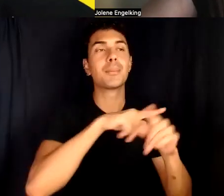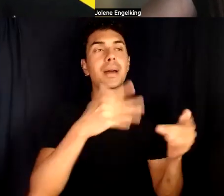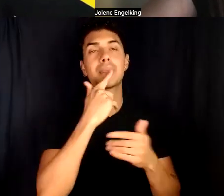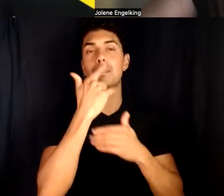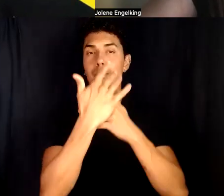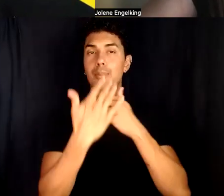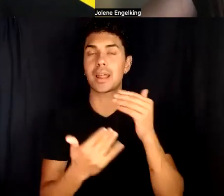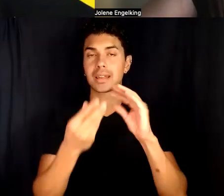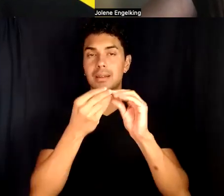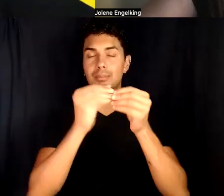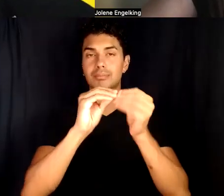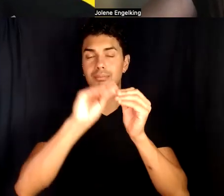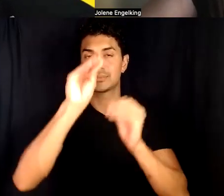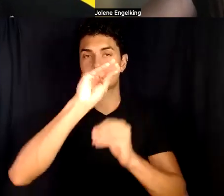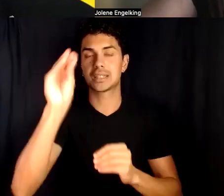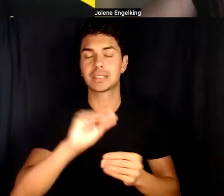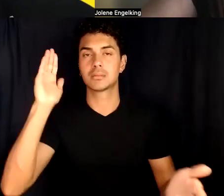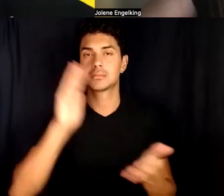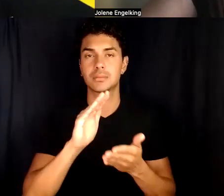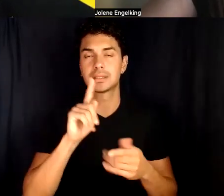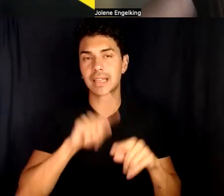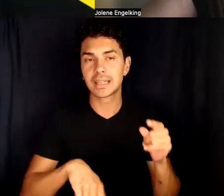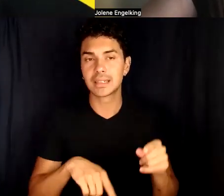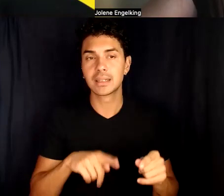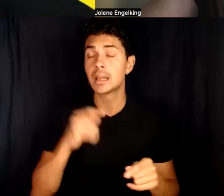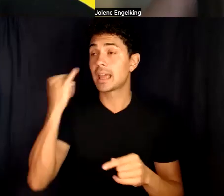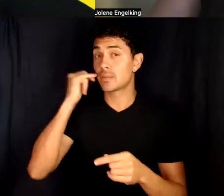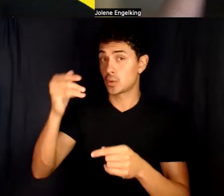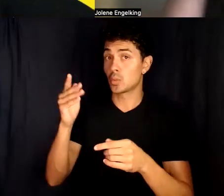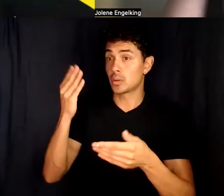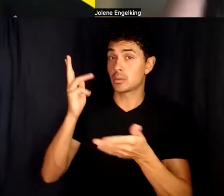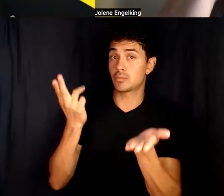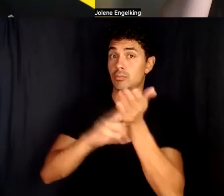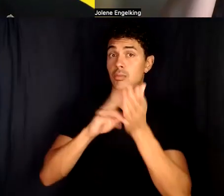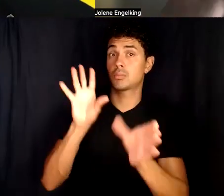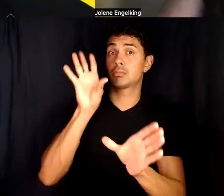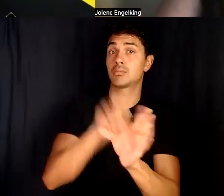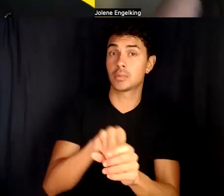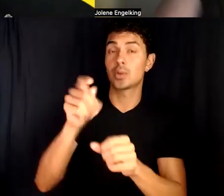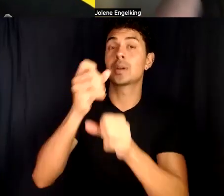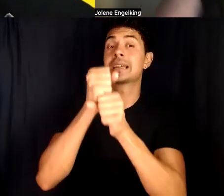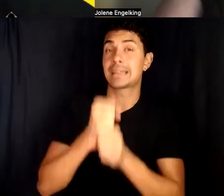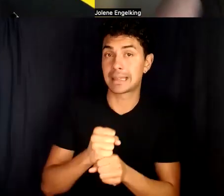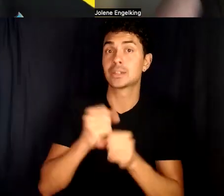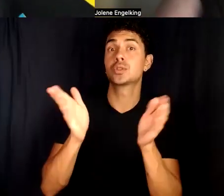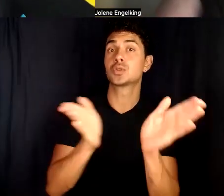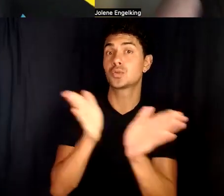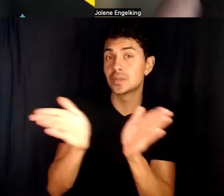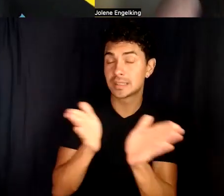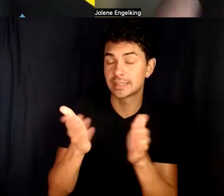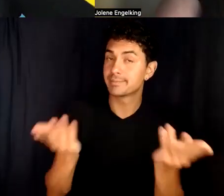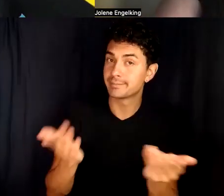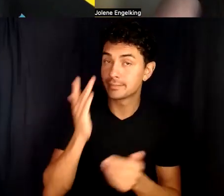about, some enrolled members, when you are enrolled, you do get access to services. And if you aren't, it's kind of tougher to get access to those. And